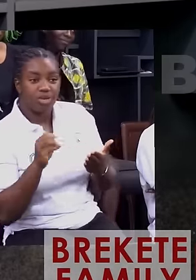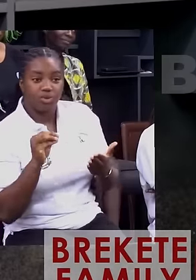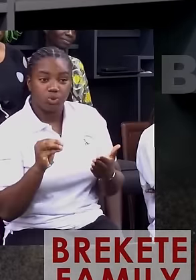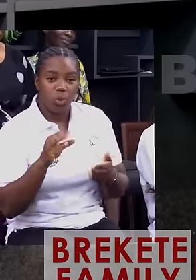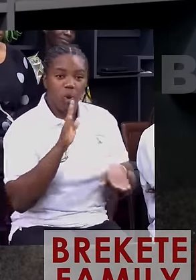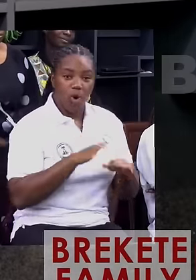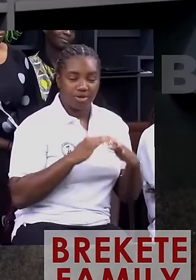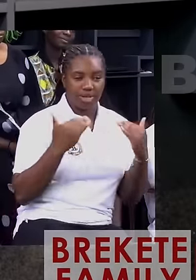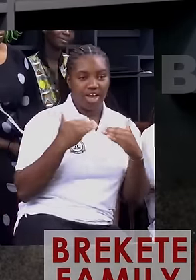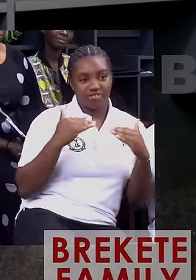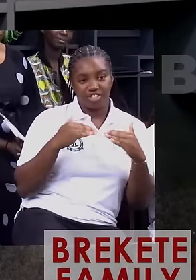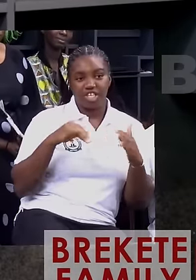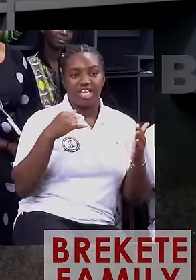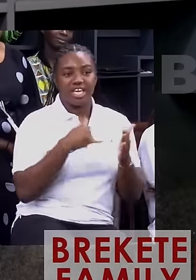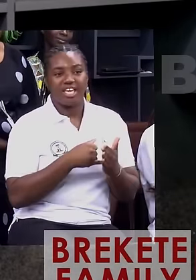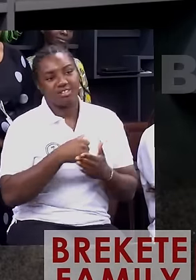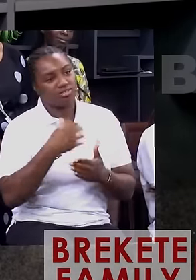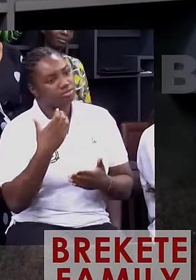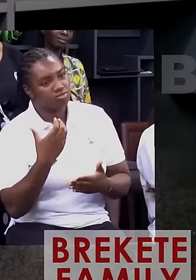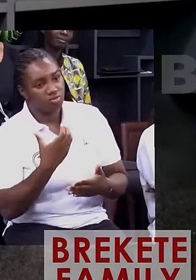the average, it costs like